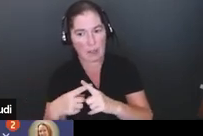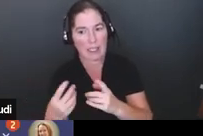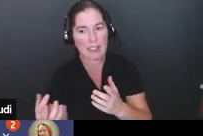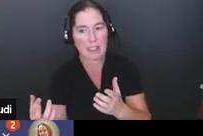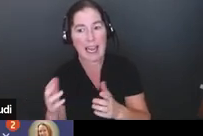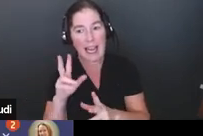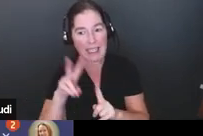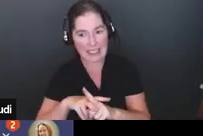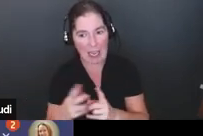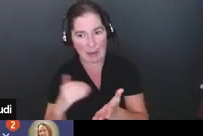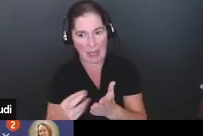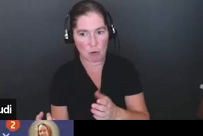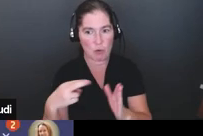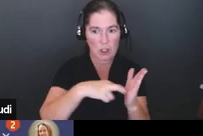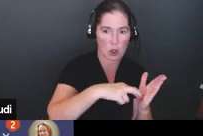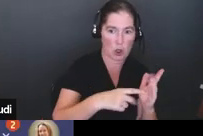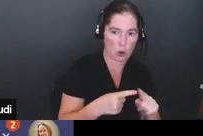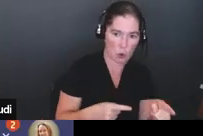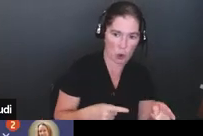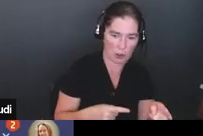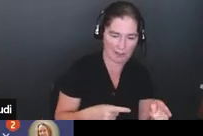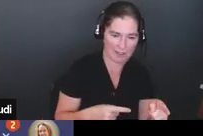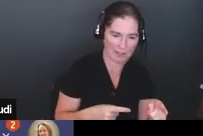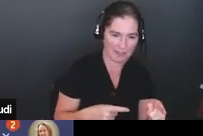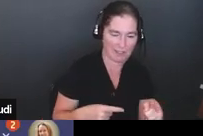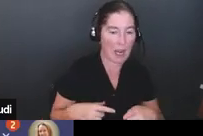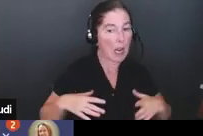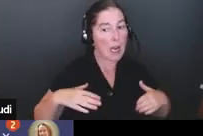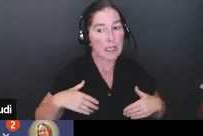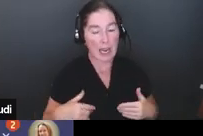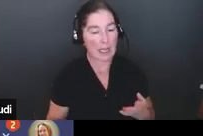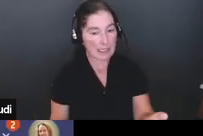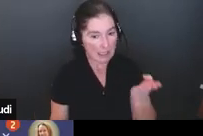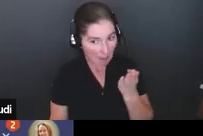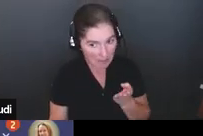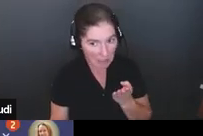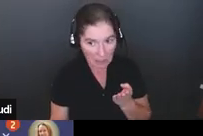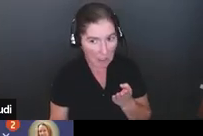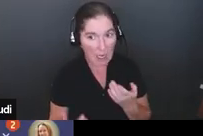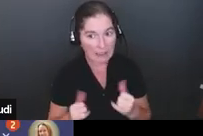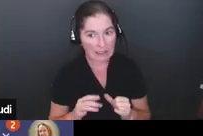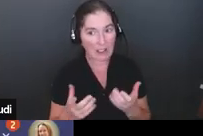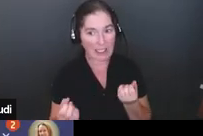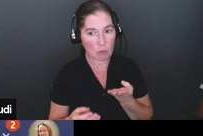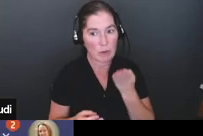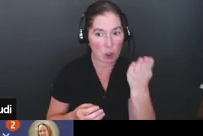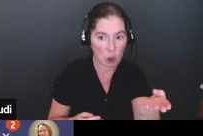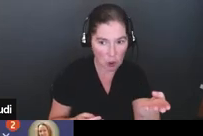the assignment to her. Even though she hasn't submitted it yet, I still have those features inside